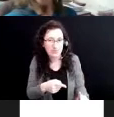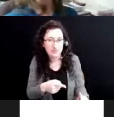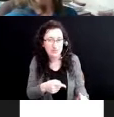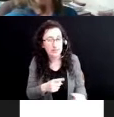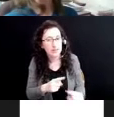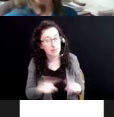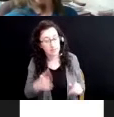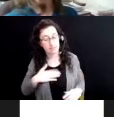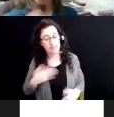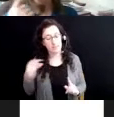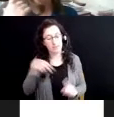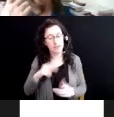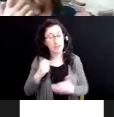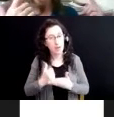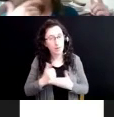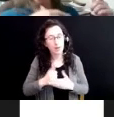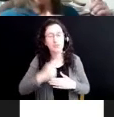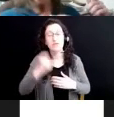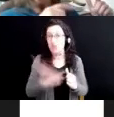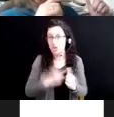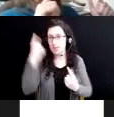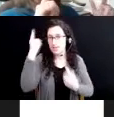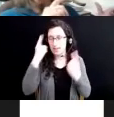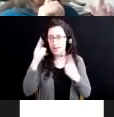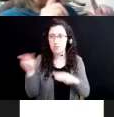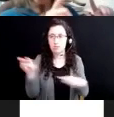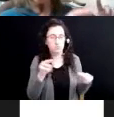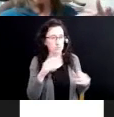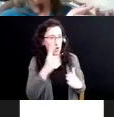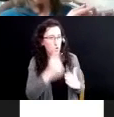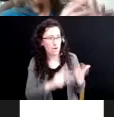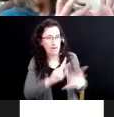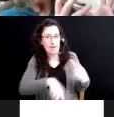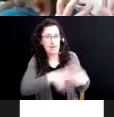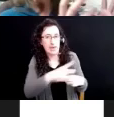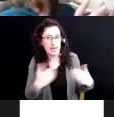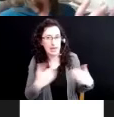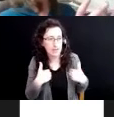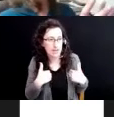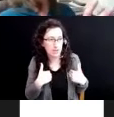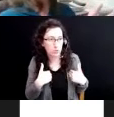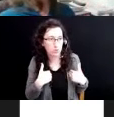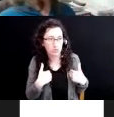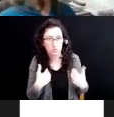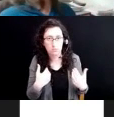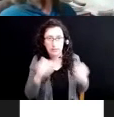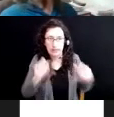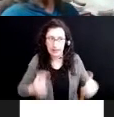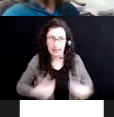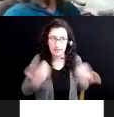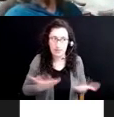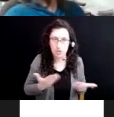my perspective to really think about it in terms of what a particular species or group of species needs to